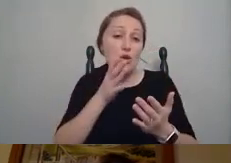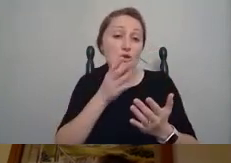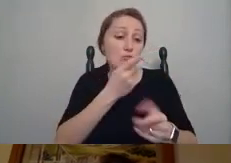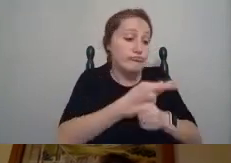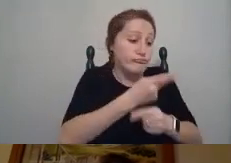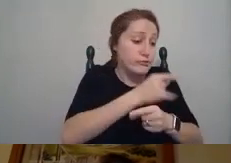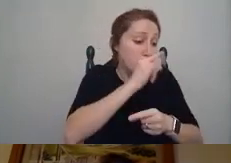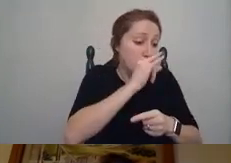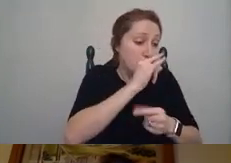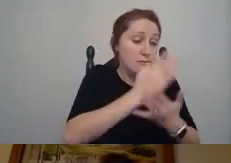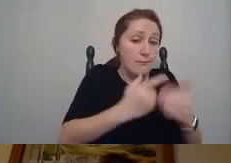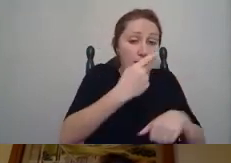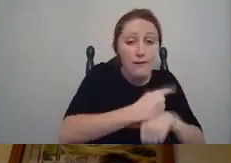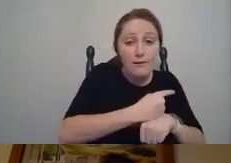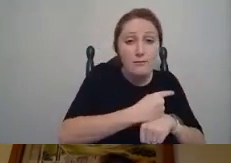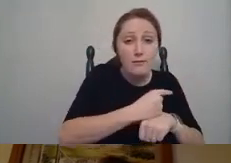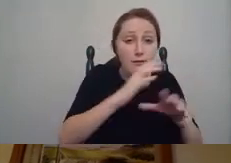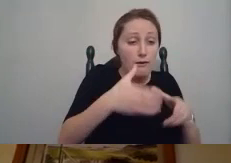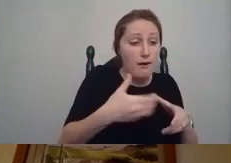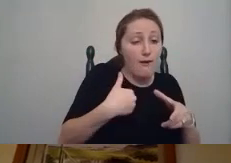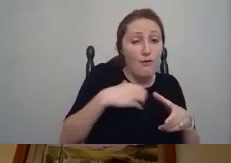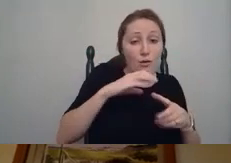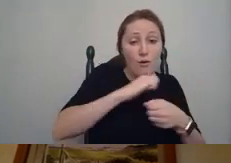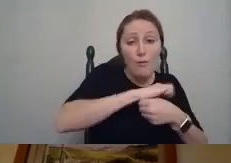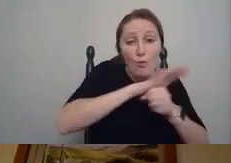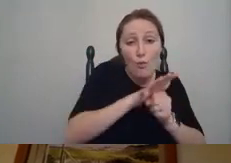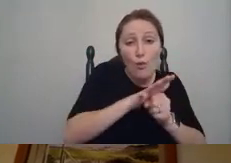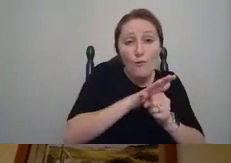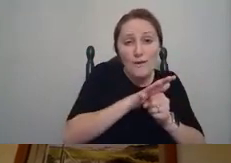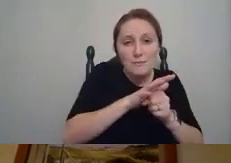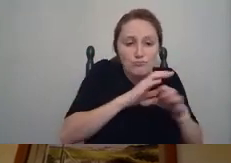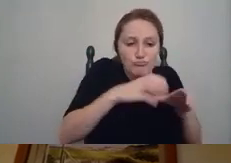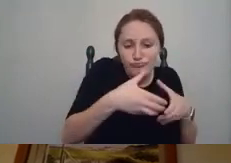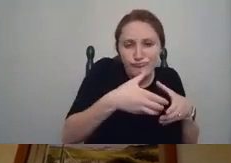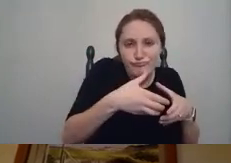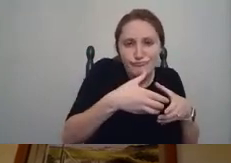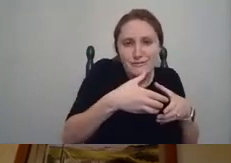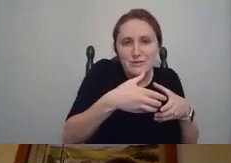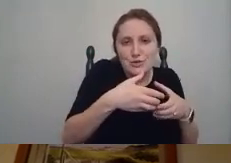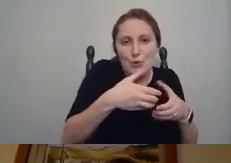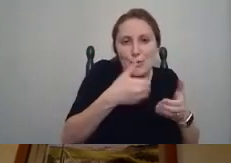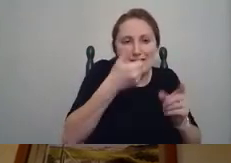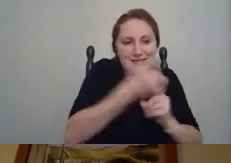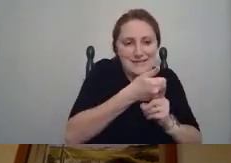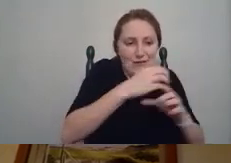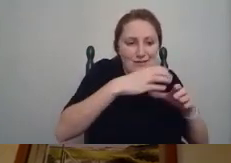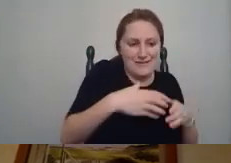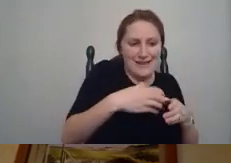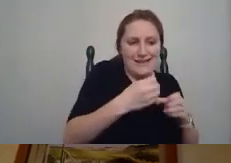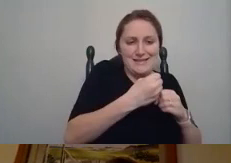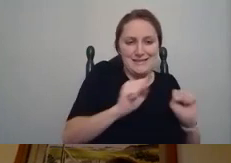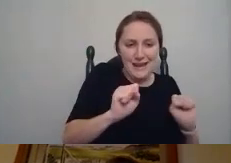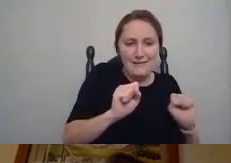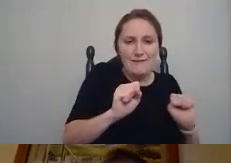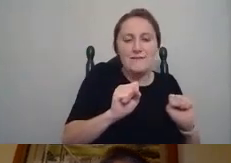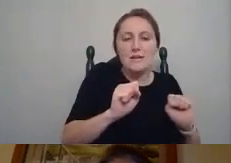and they're kind of forming their little COVID bubble so that they're self-contained and safe, but also kind of